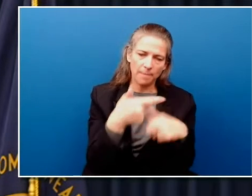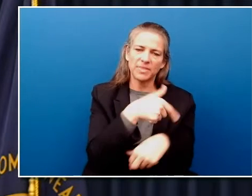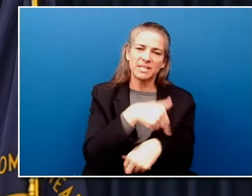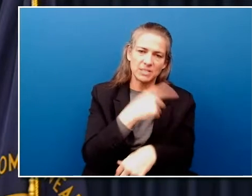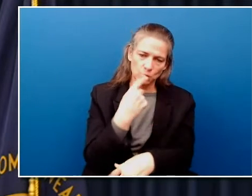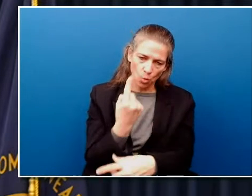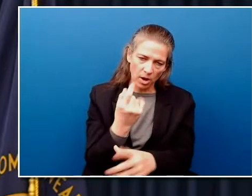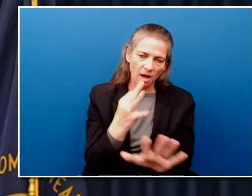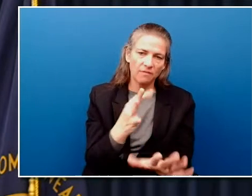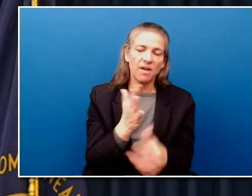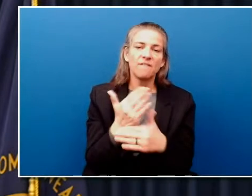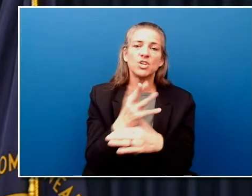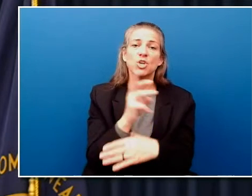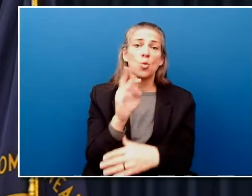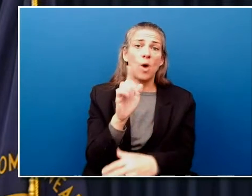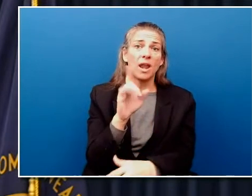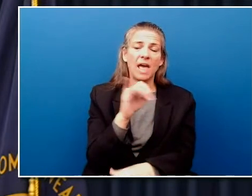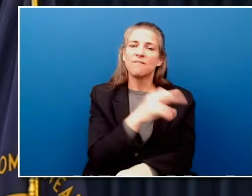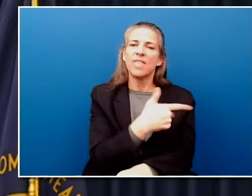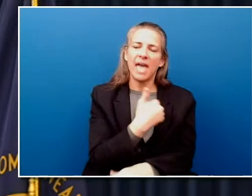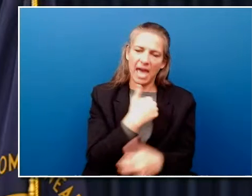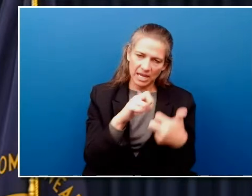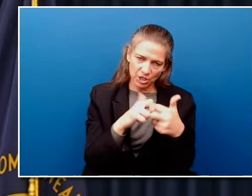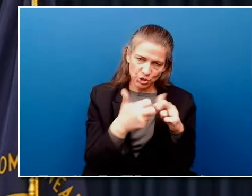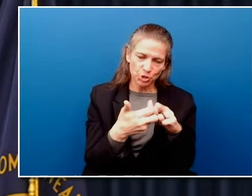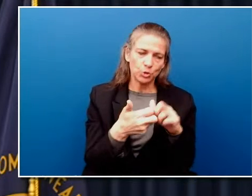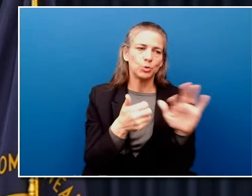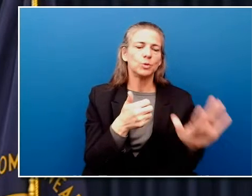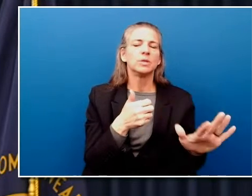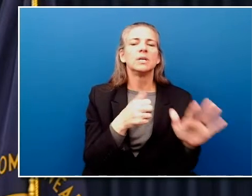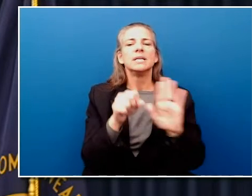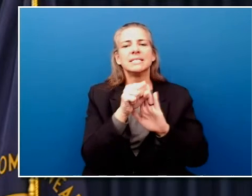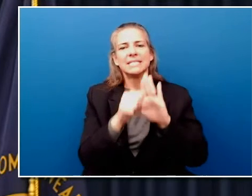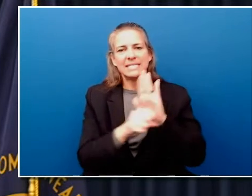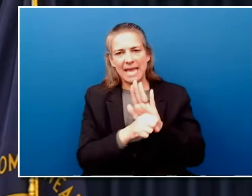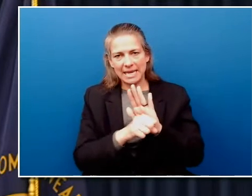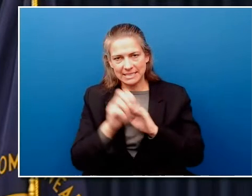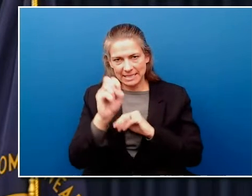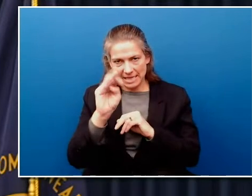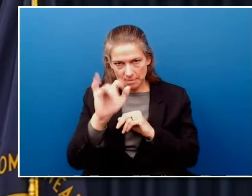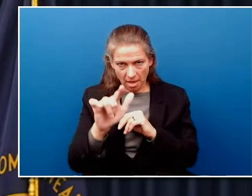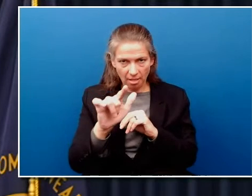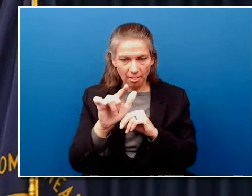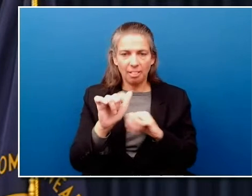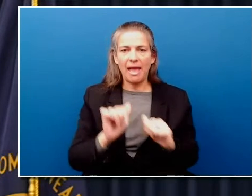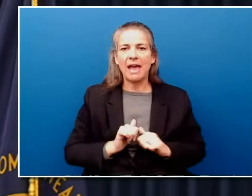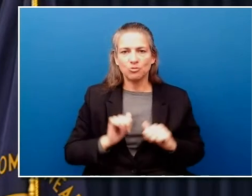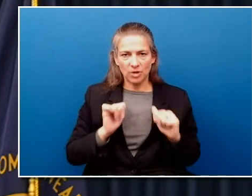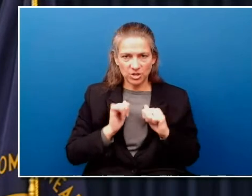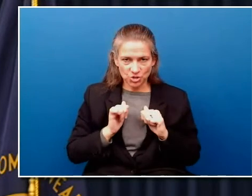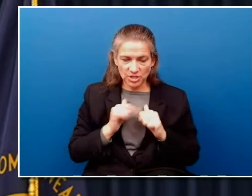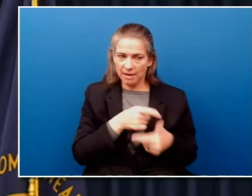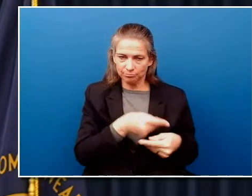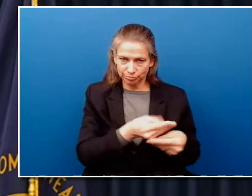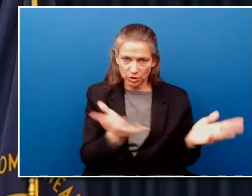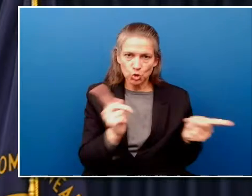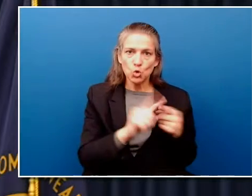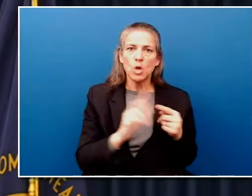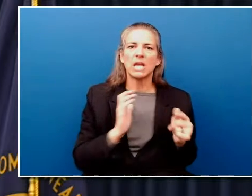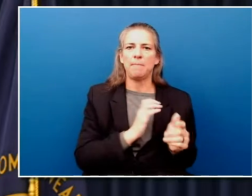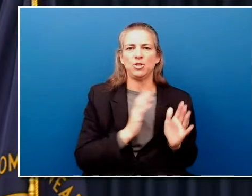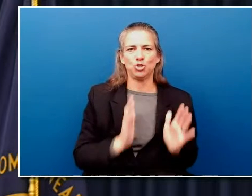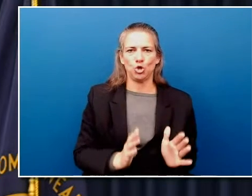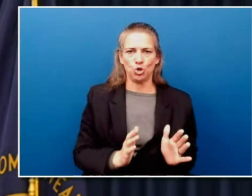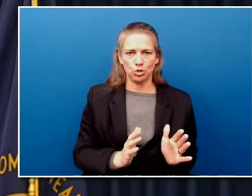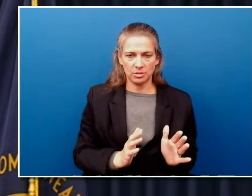and Wildlife hadn't issued state email addresses to their commissioners. And they